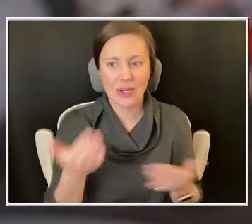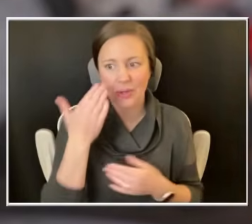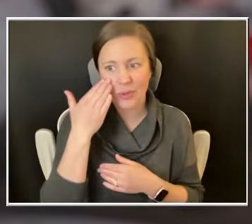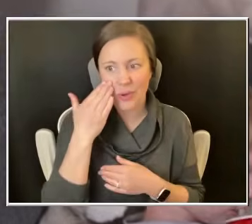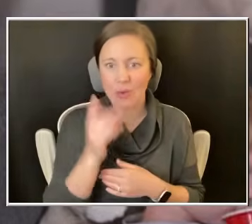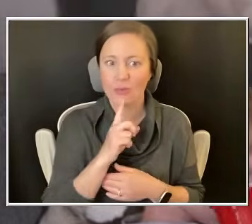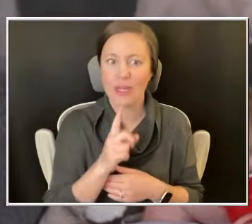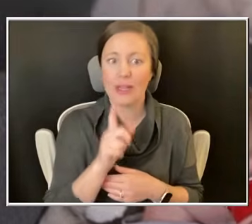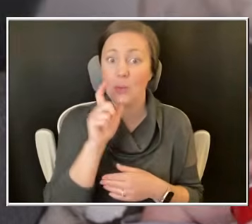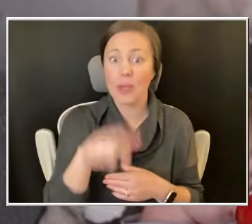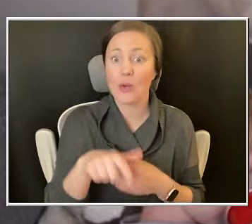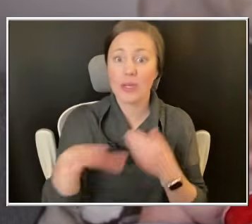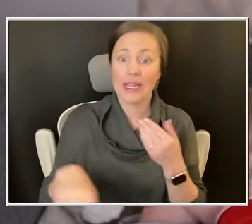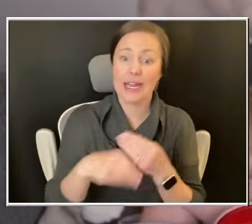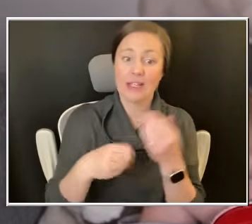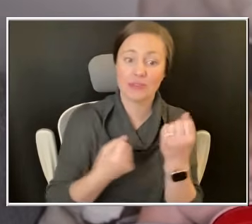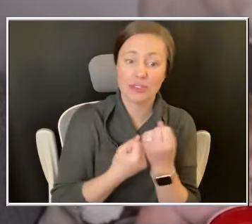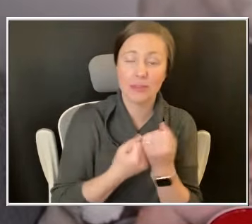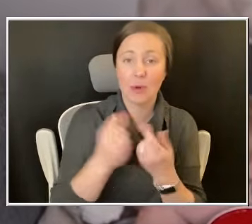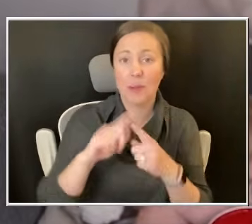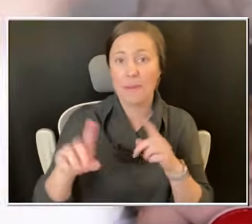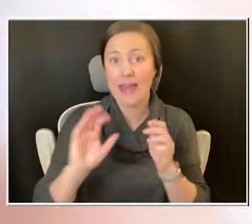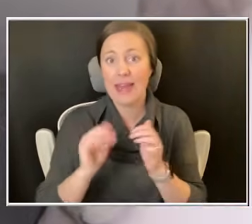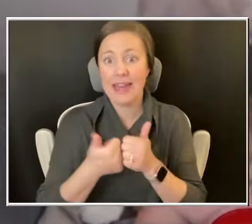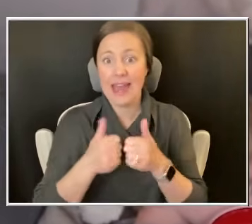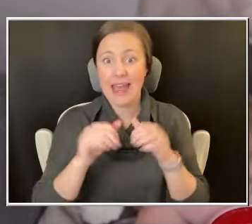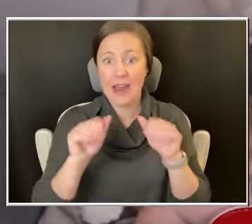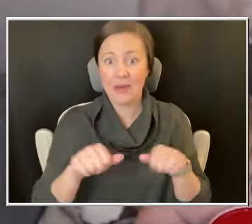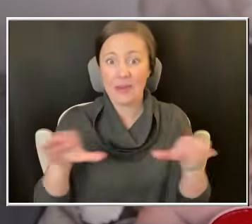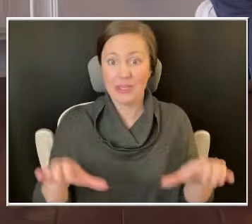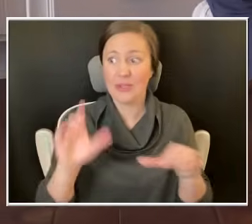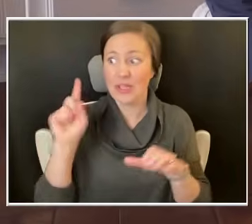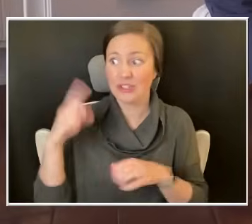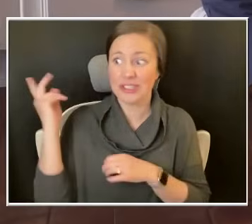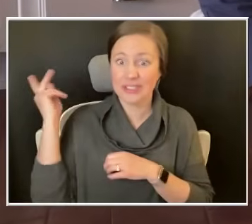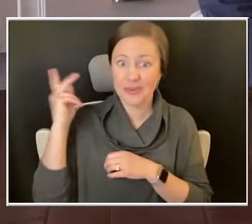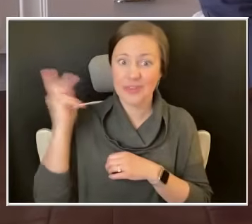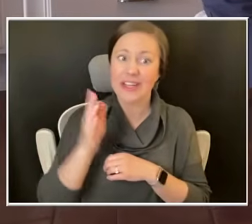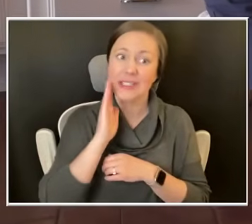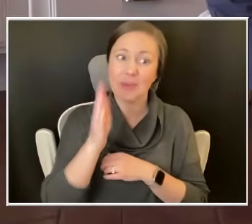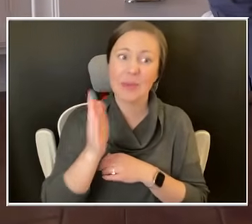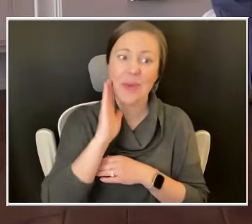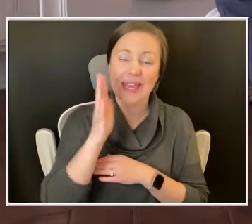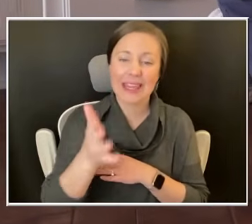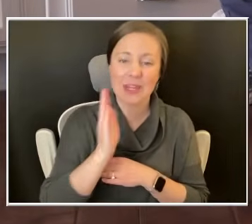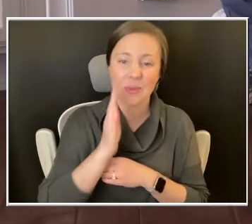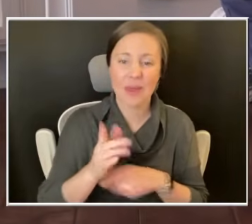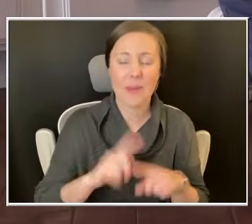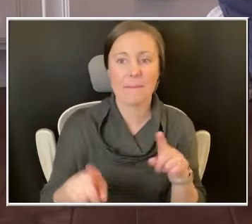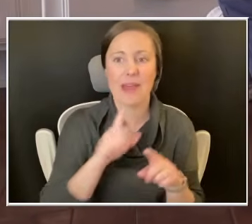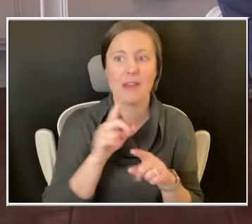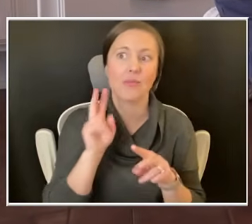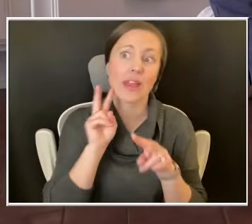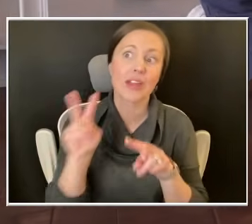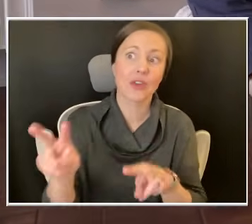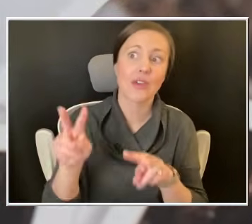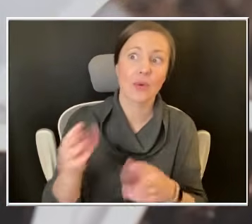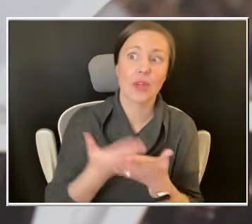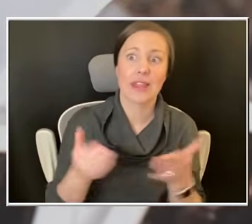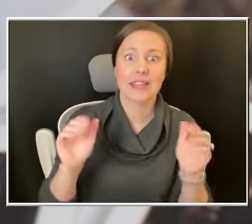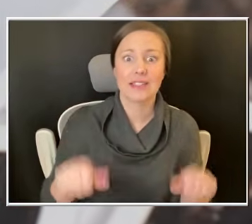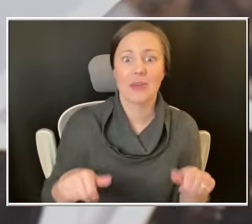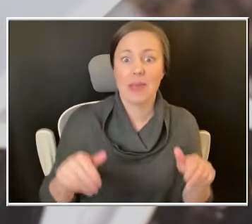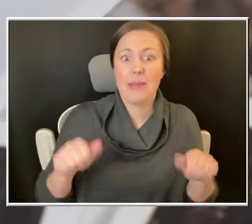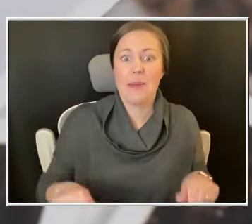extra support. Like, how can we do this just us two? And we'll get there. I'm just looking forward to things that could be possible in the future.